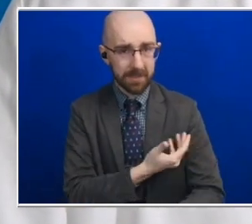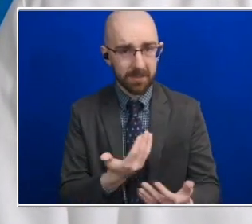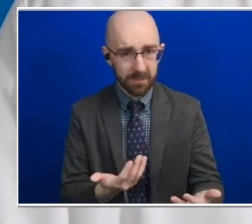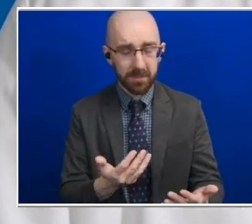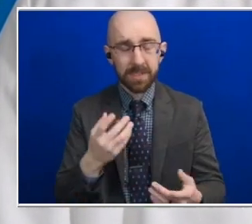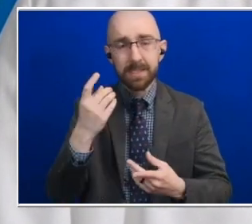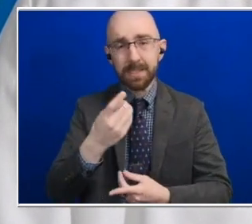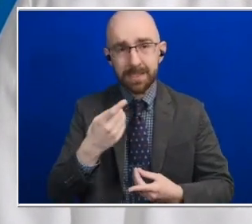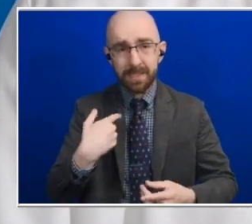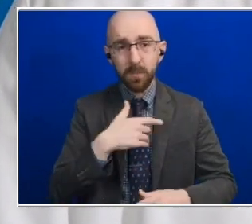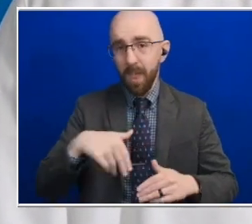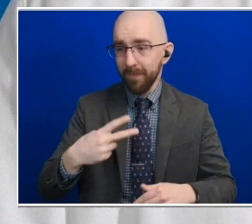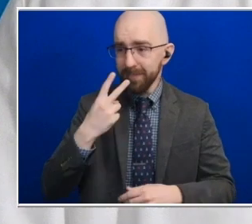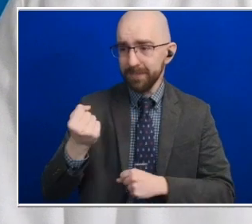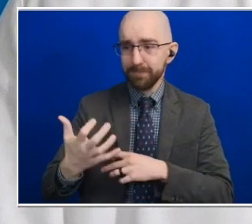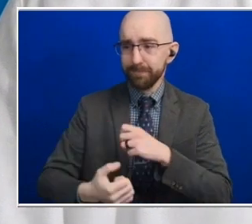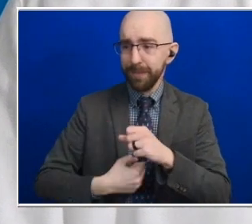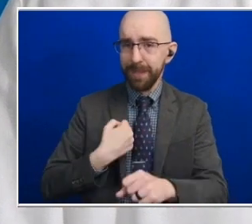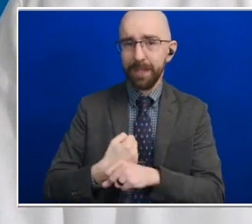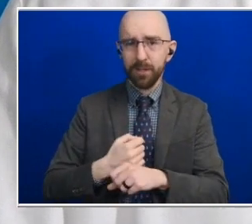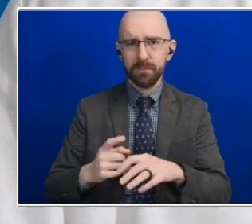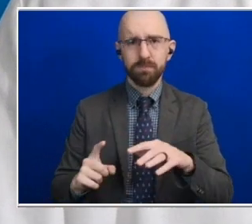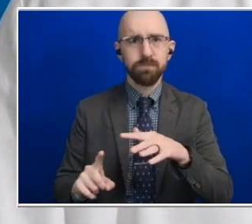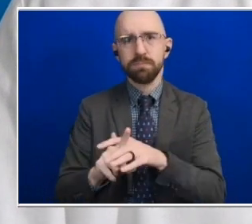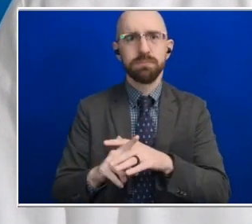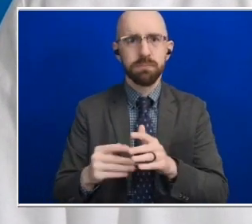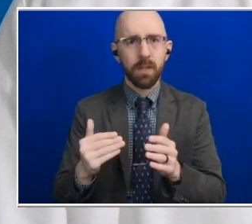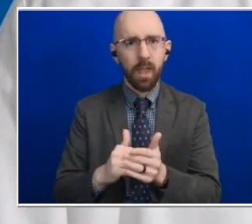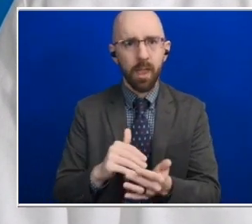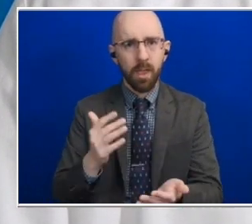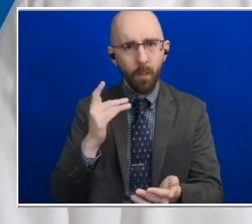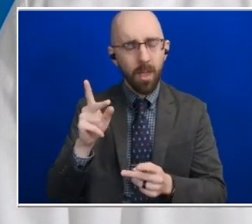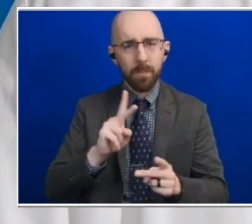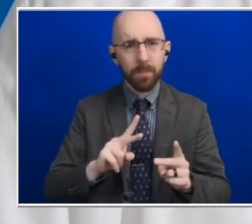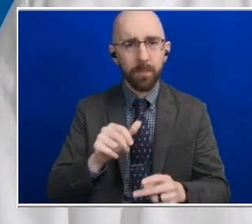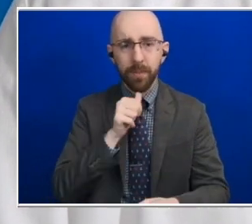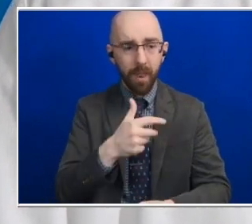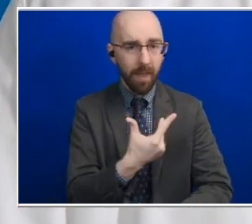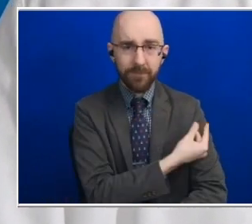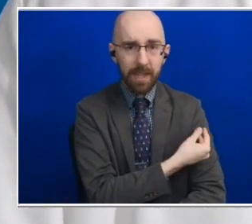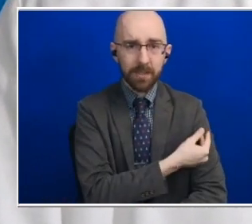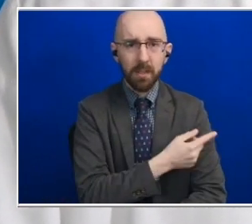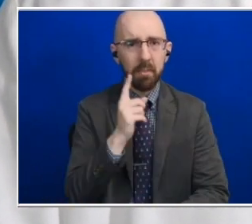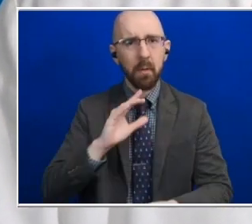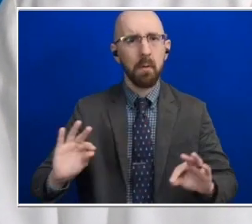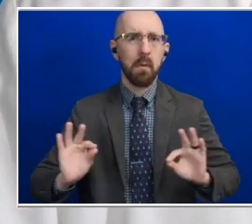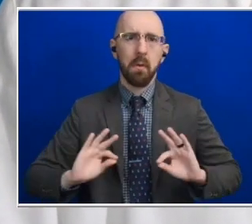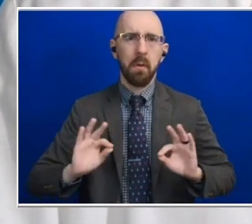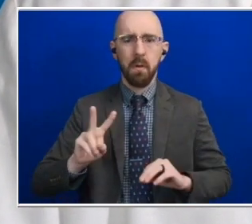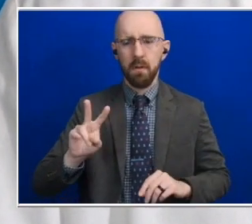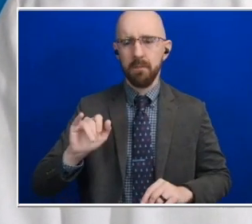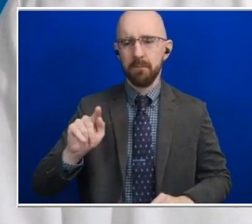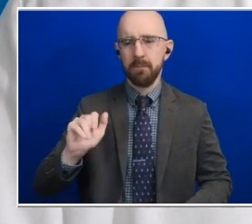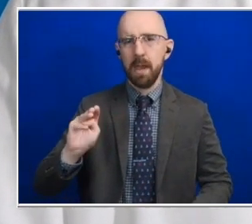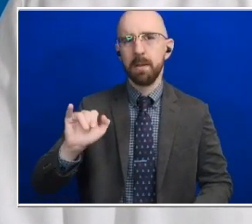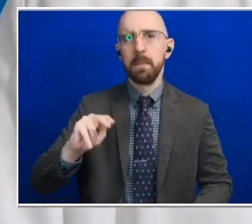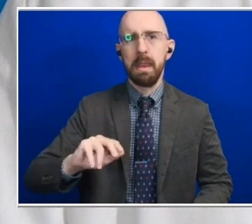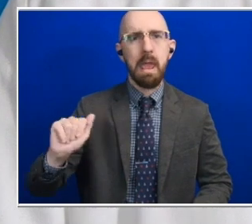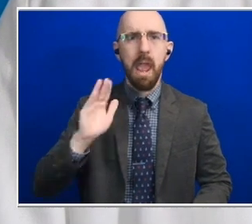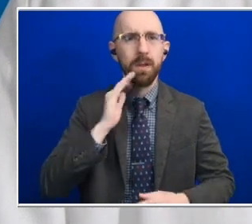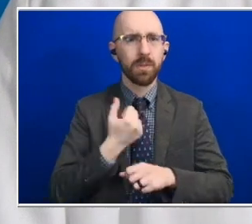seen in years all of a sudden pops right up because people weren't vaccinated and they were thinking that vitamin A was going to save them, and obviously that was not the